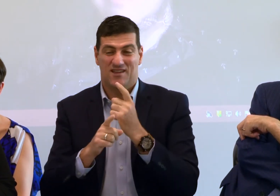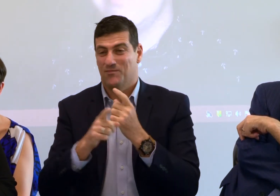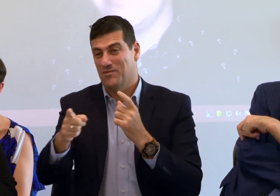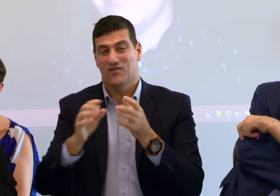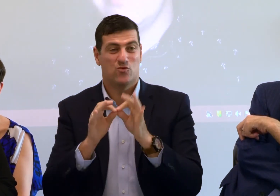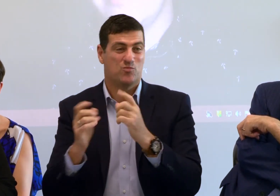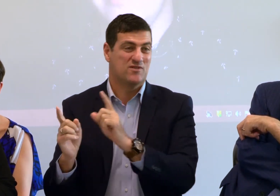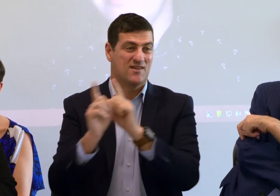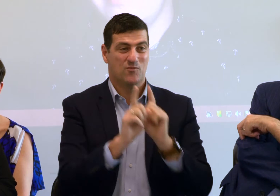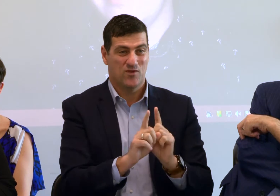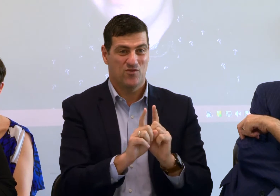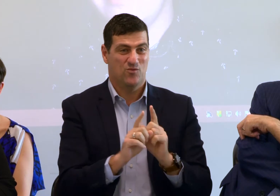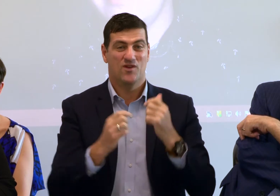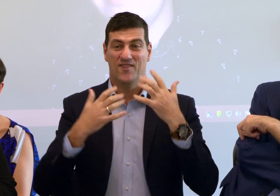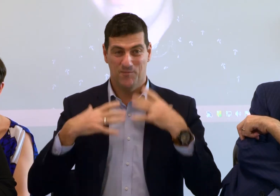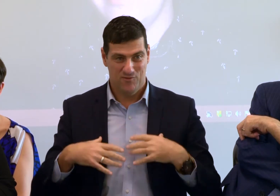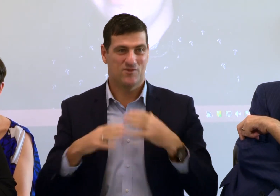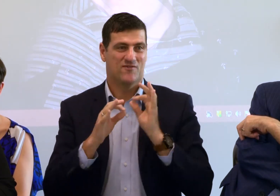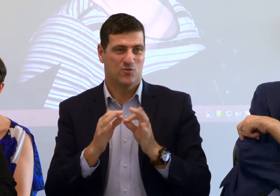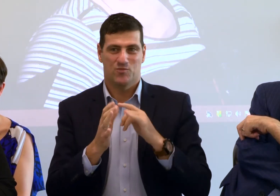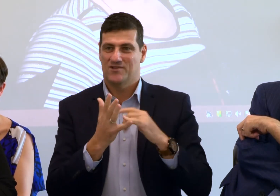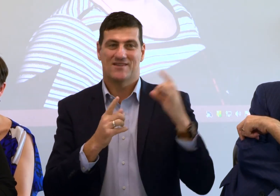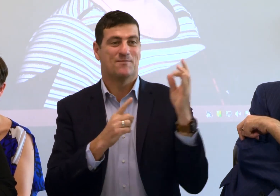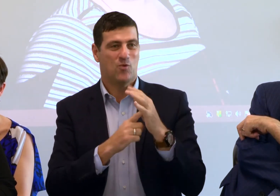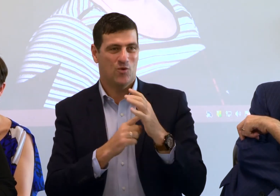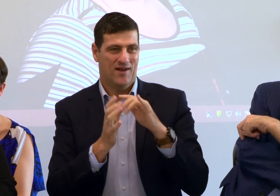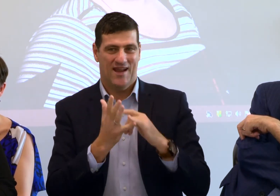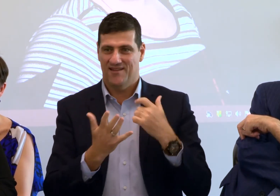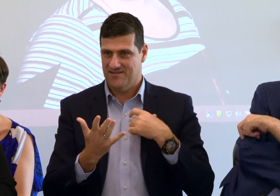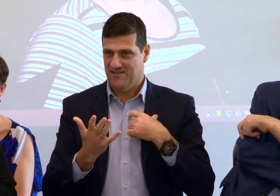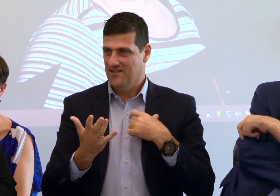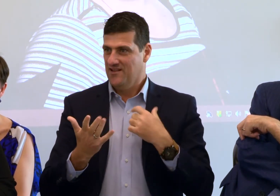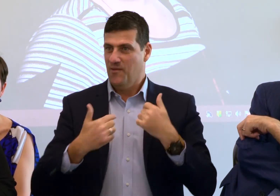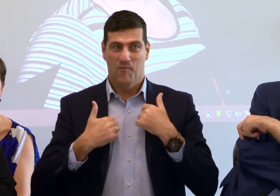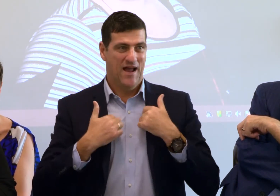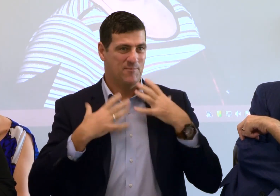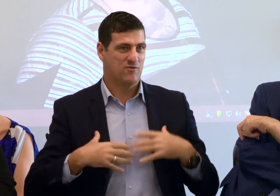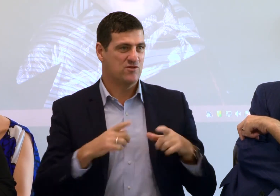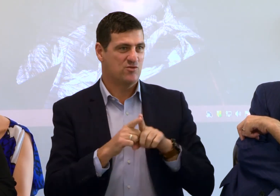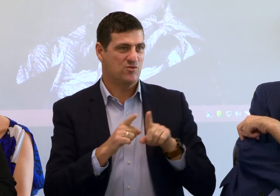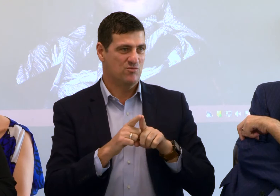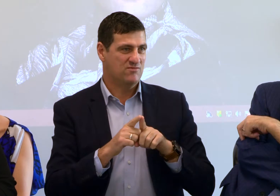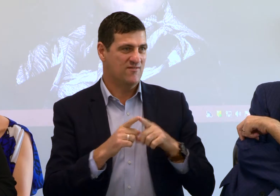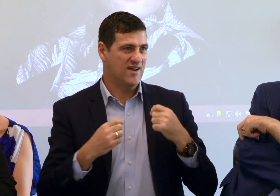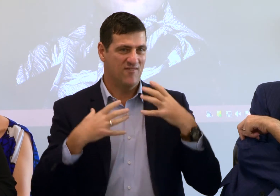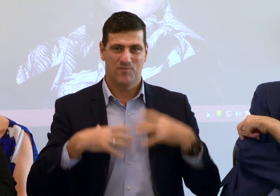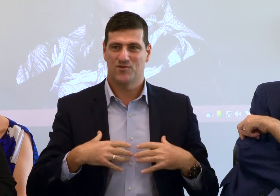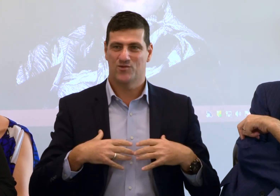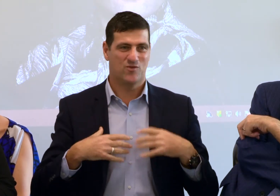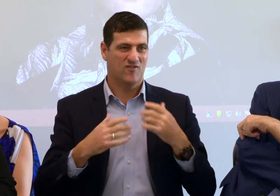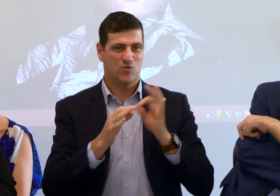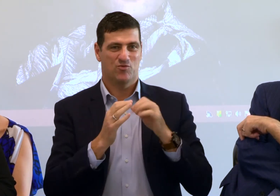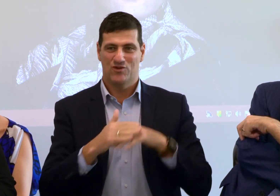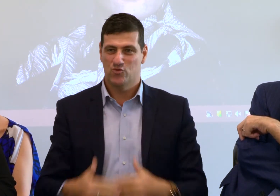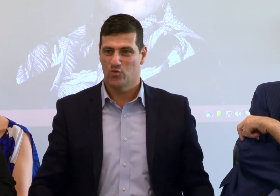reiterated in different ways. And let's say an interpreter comes with you. The interpreter becomes just as important as my